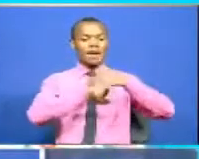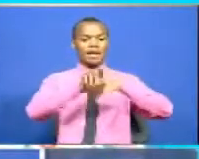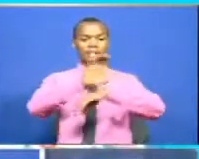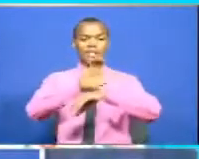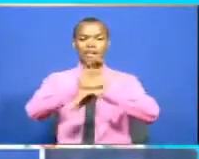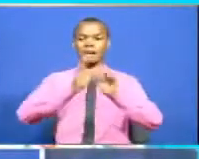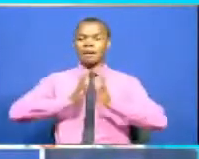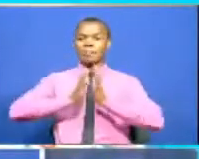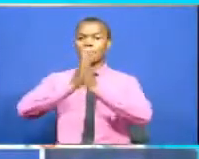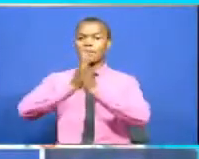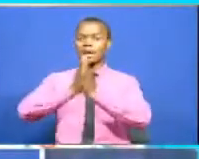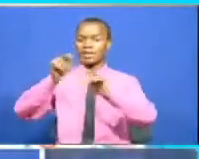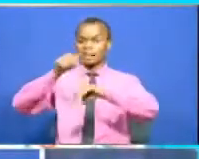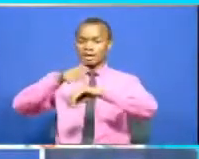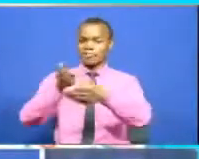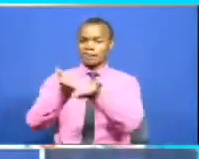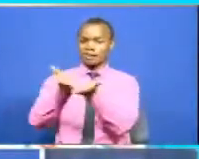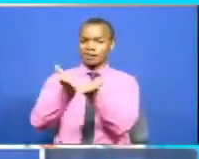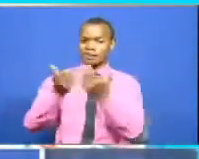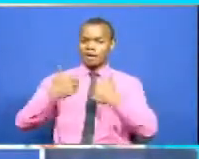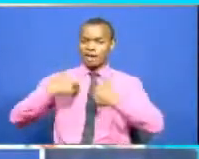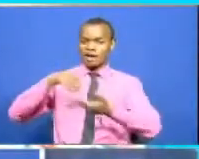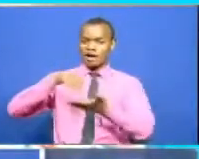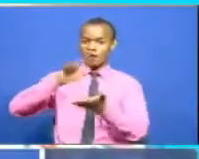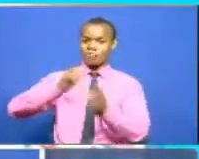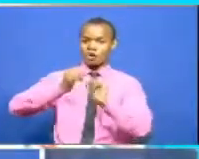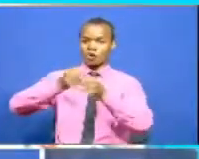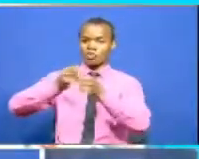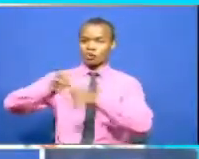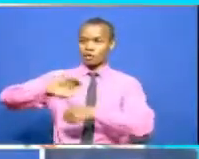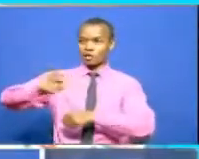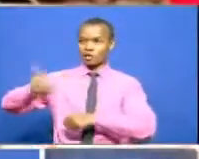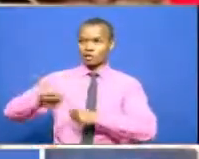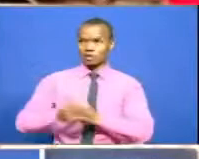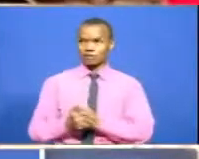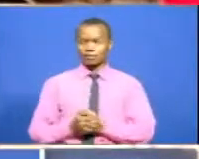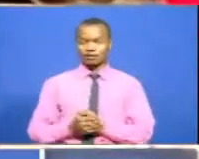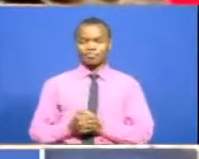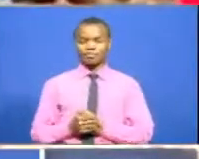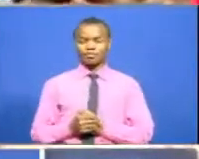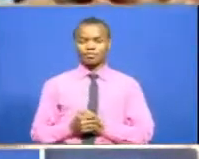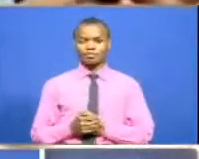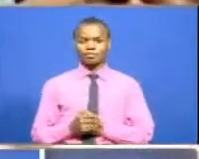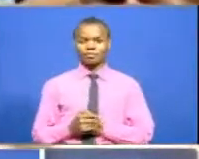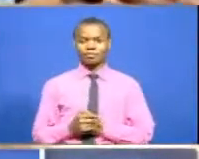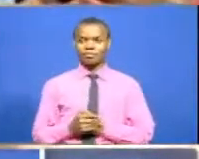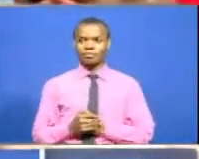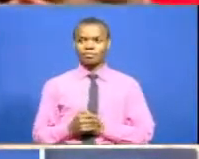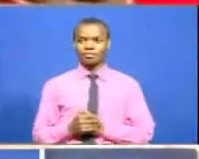New Year Eve service. This and more in the County News Roundup.